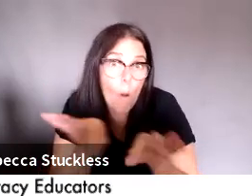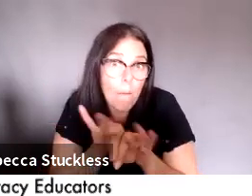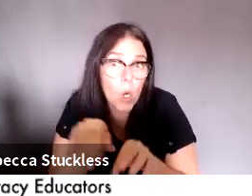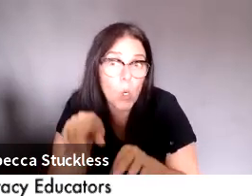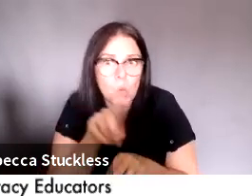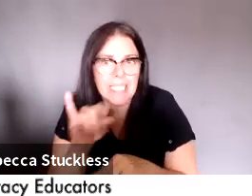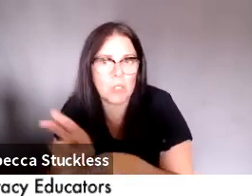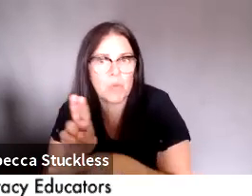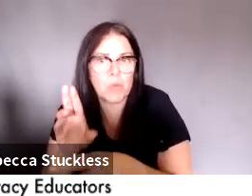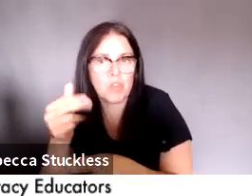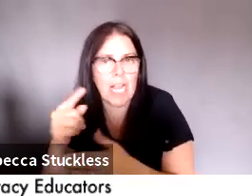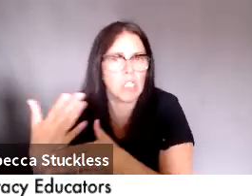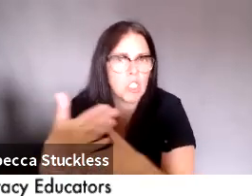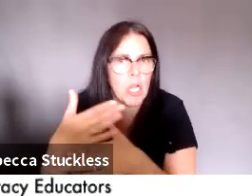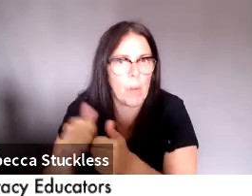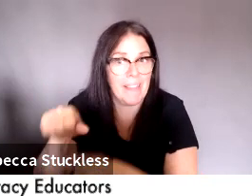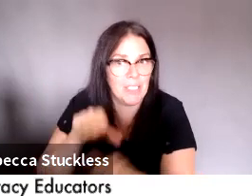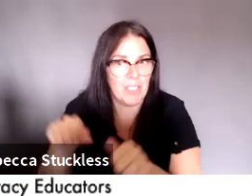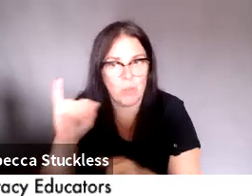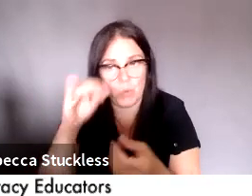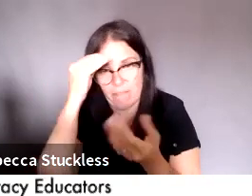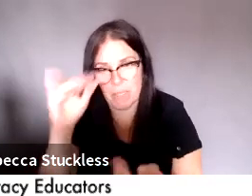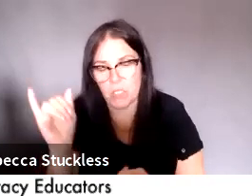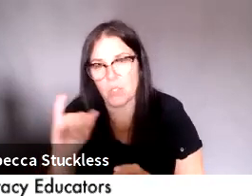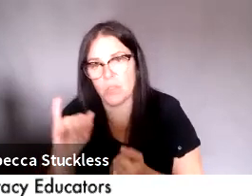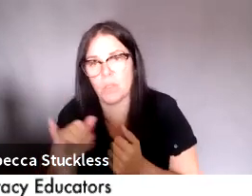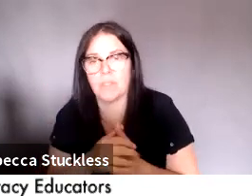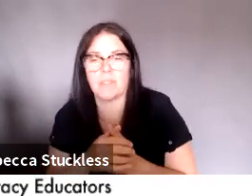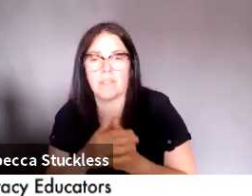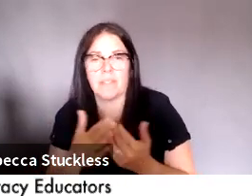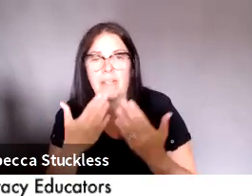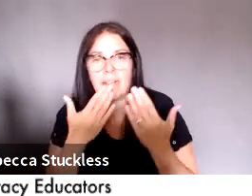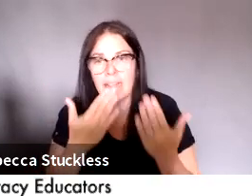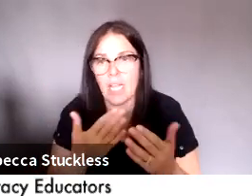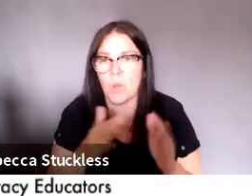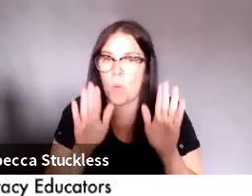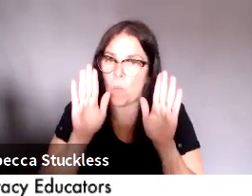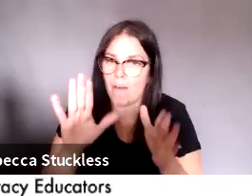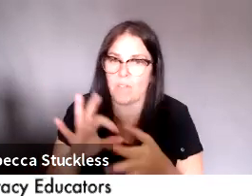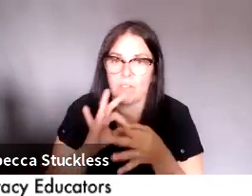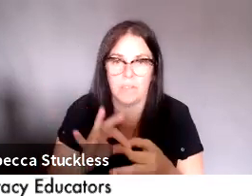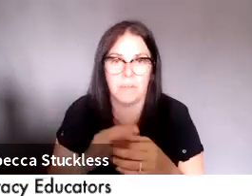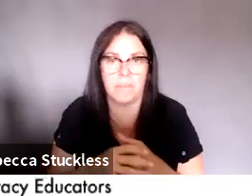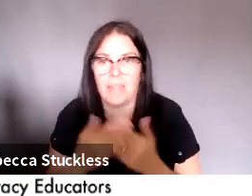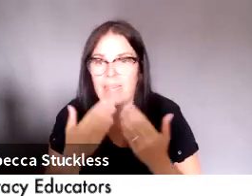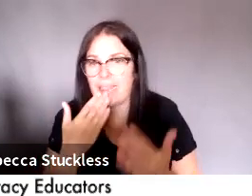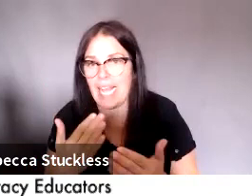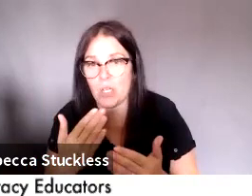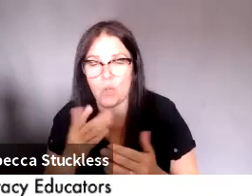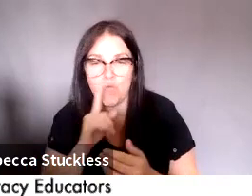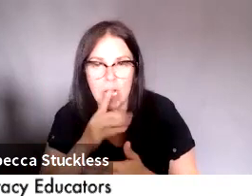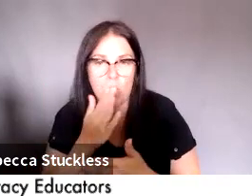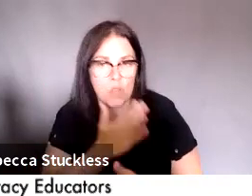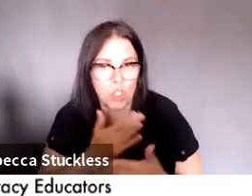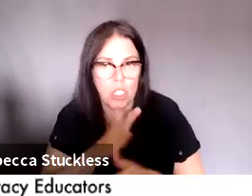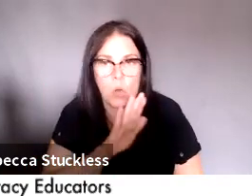chat. You know, excellent, wonderful collaboration that we have on these webinars. So I very much appreciate those of